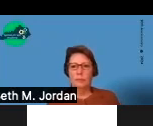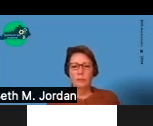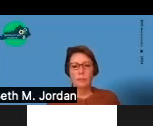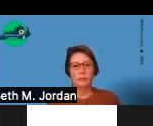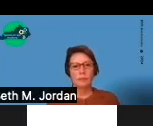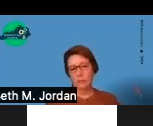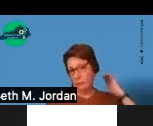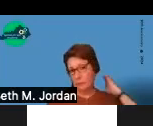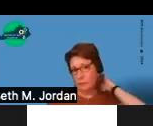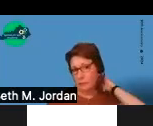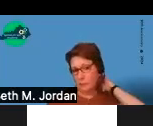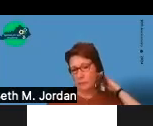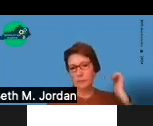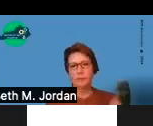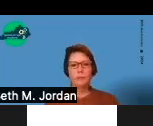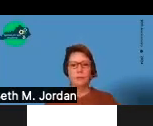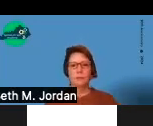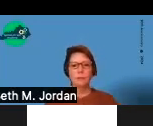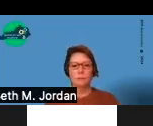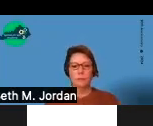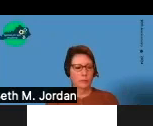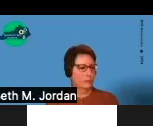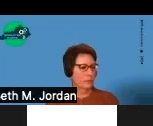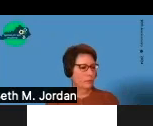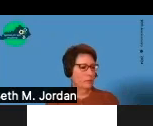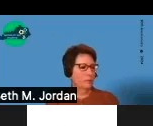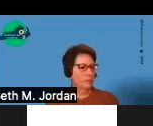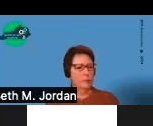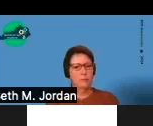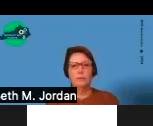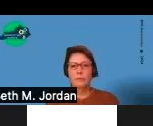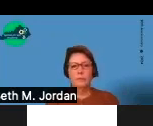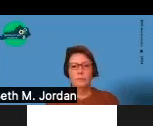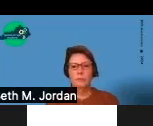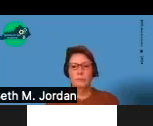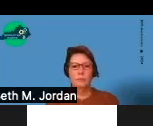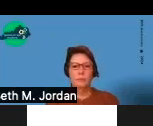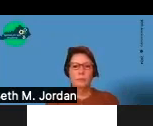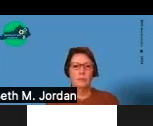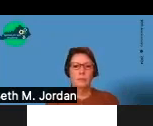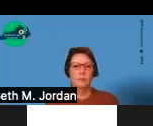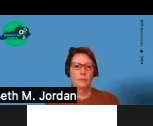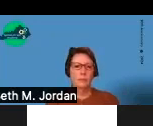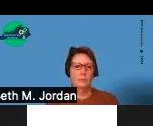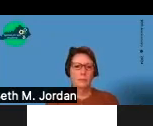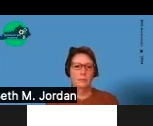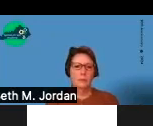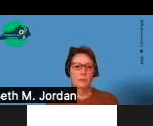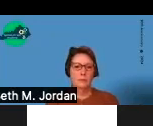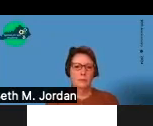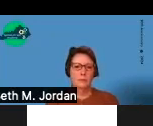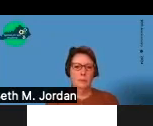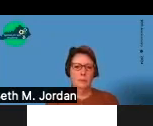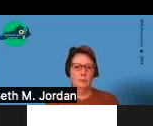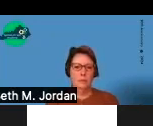third tier, these are more individual level resources. So there are screening and resource linkages for individuals